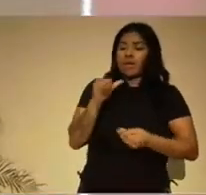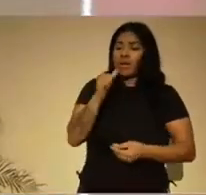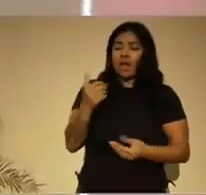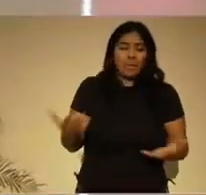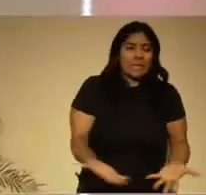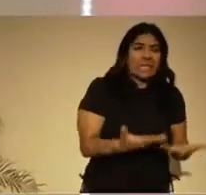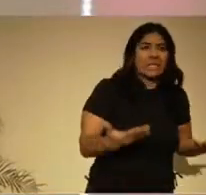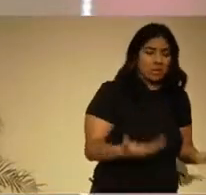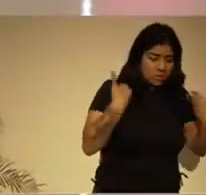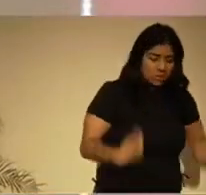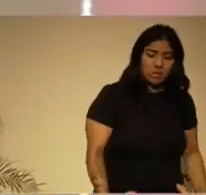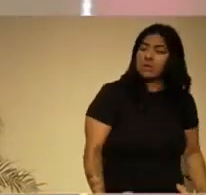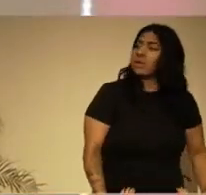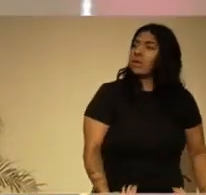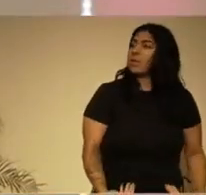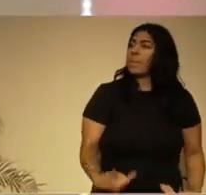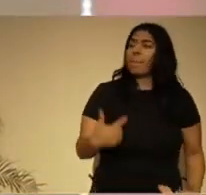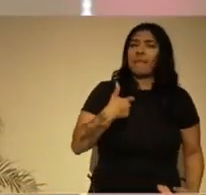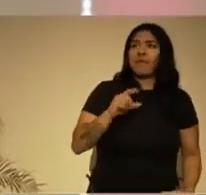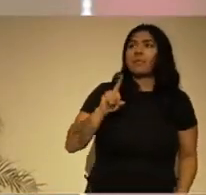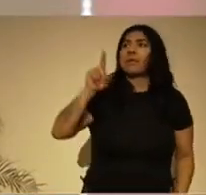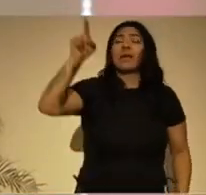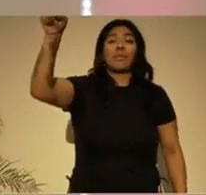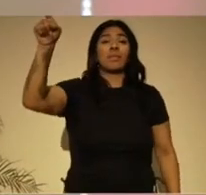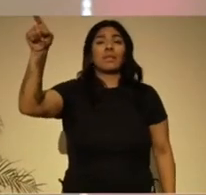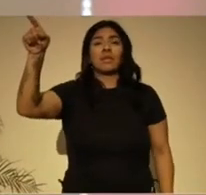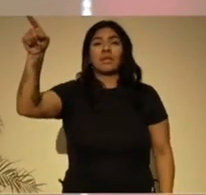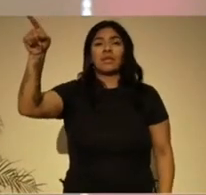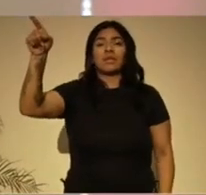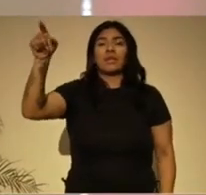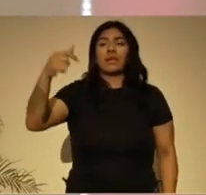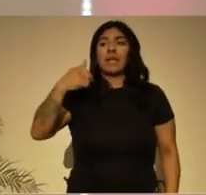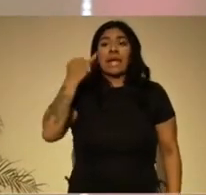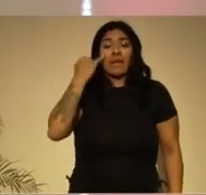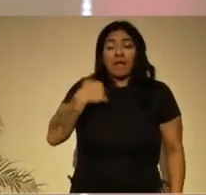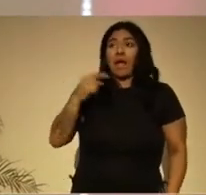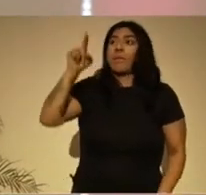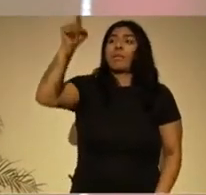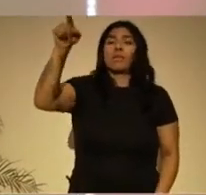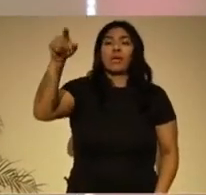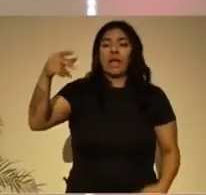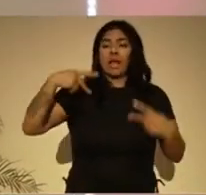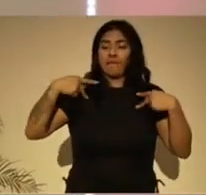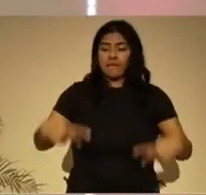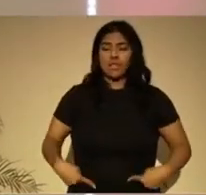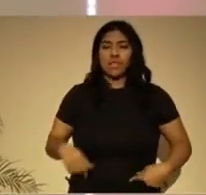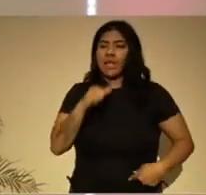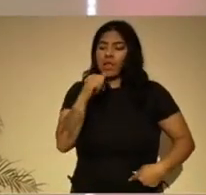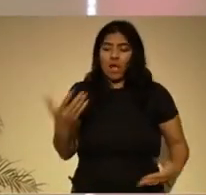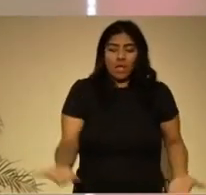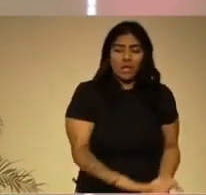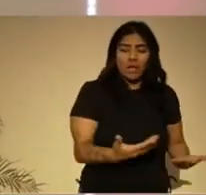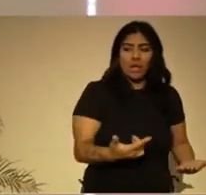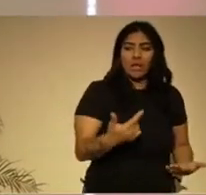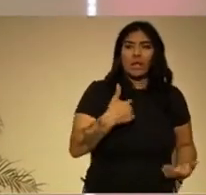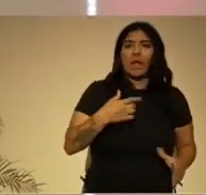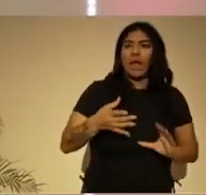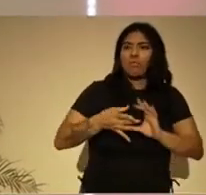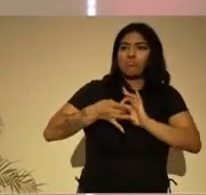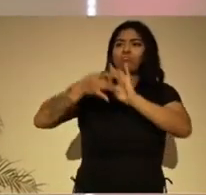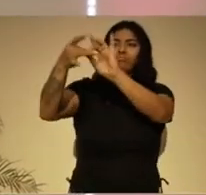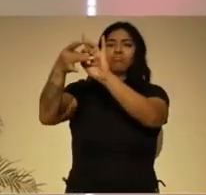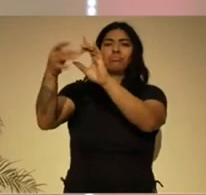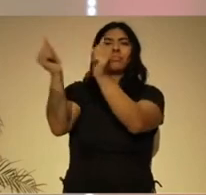be here, and I'd rather be up there. Because if I'm up there and I'm physically not here, then I'm united with